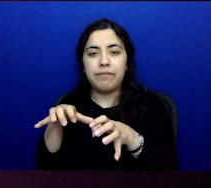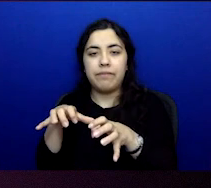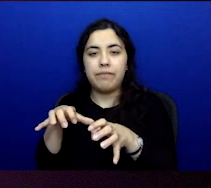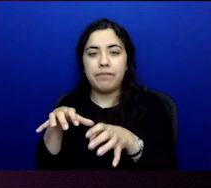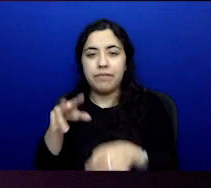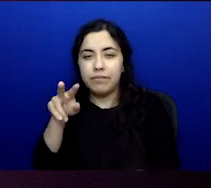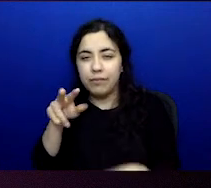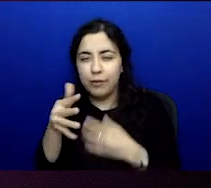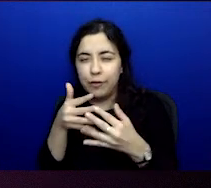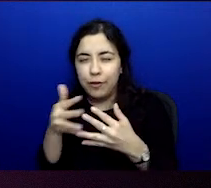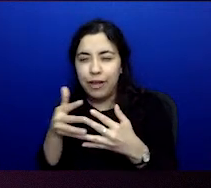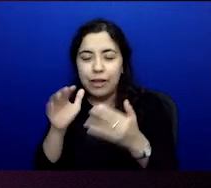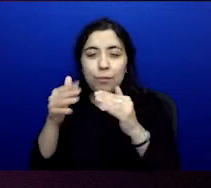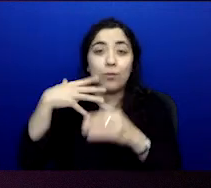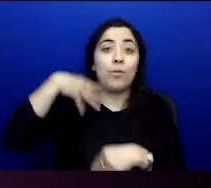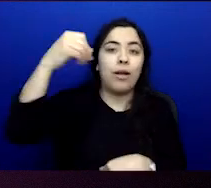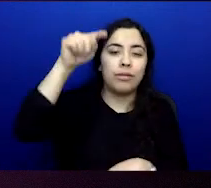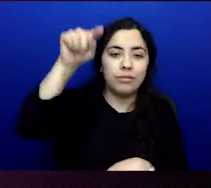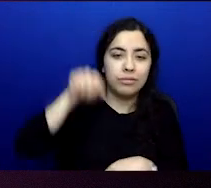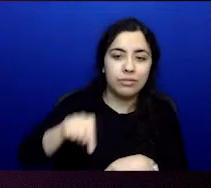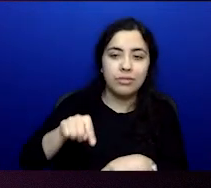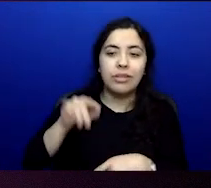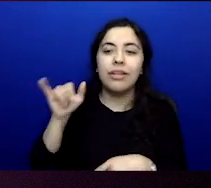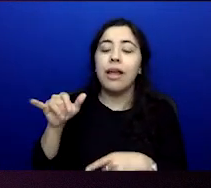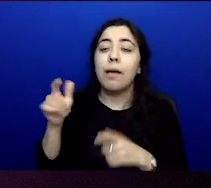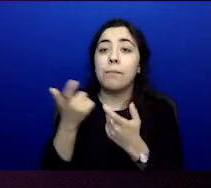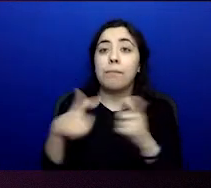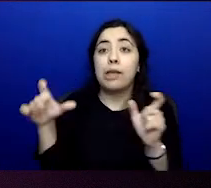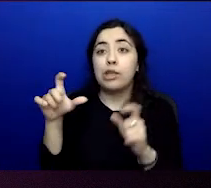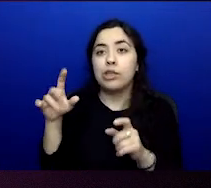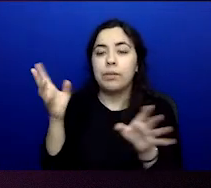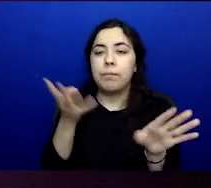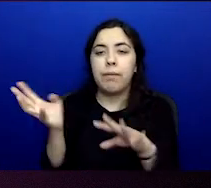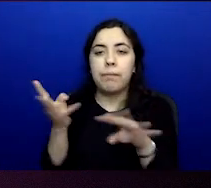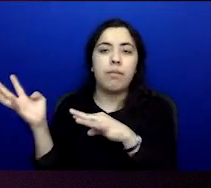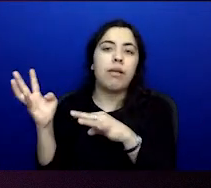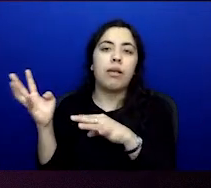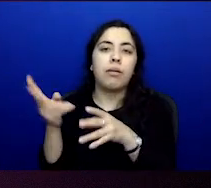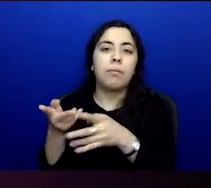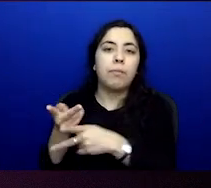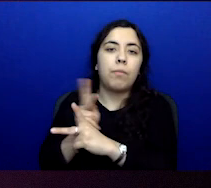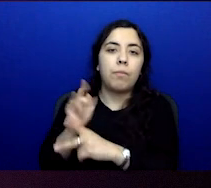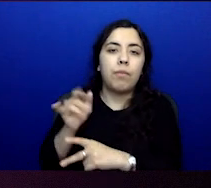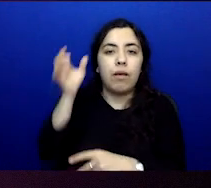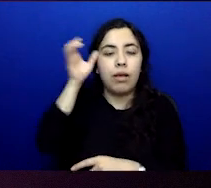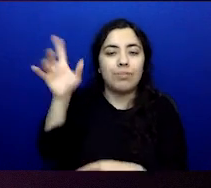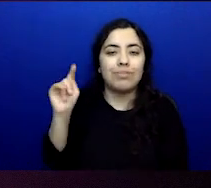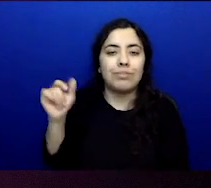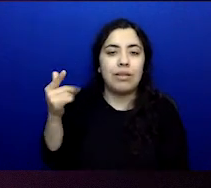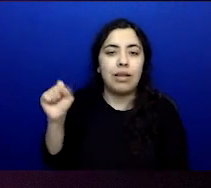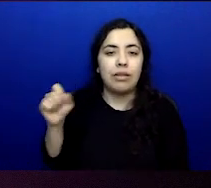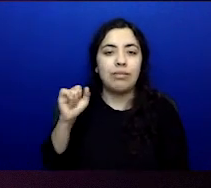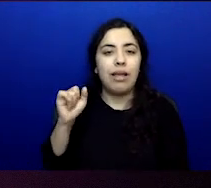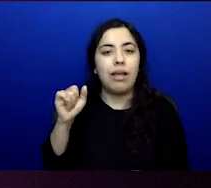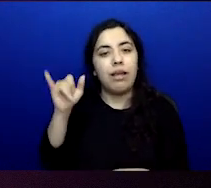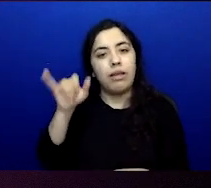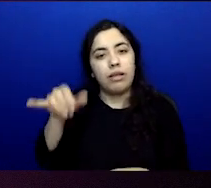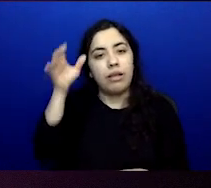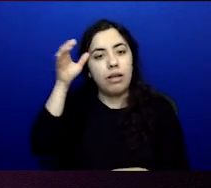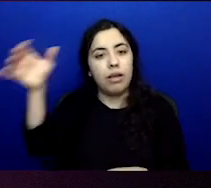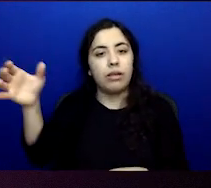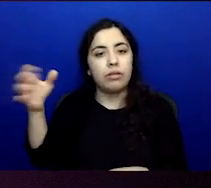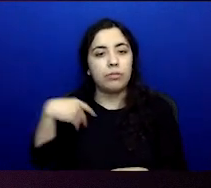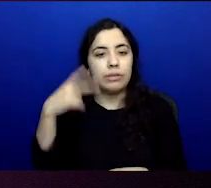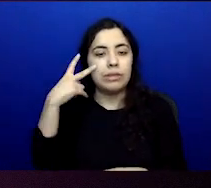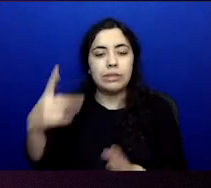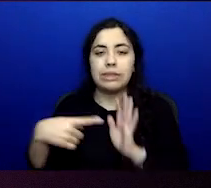modular pipelines, borrowing the concept as tags. Well, we are able to recycle that setup here by filtering the setup nodes to only